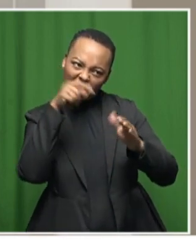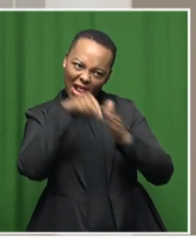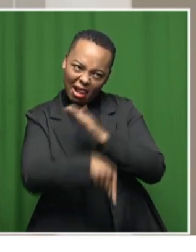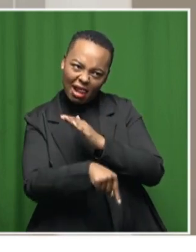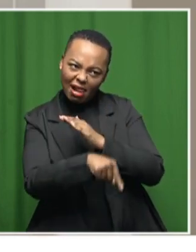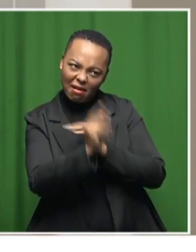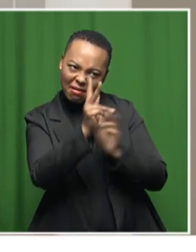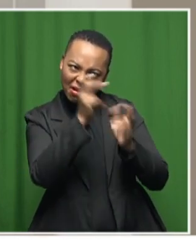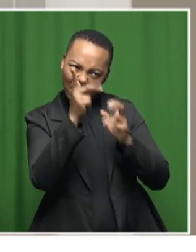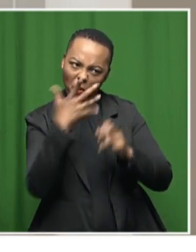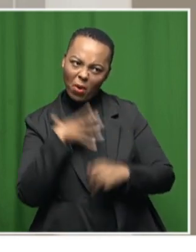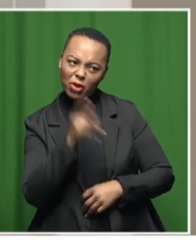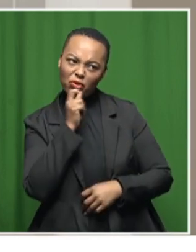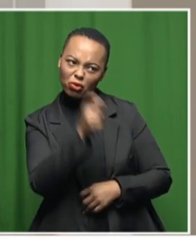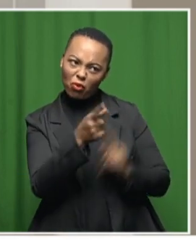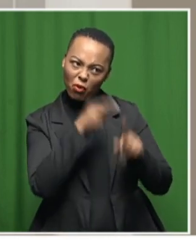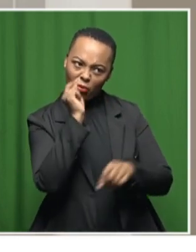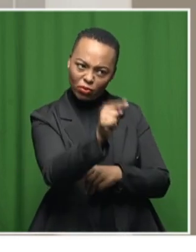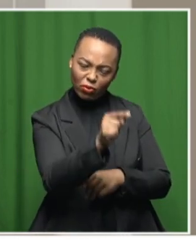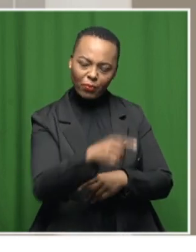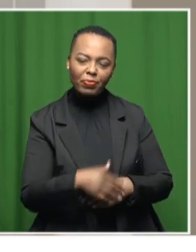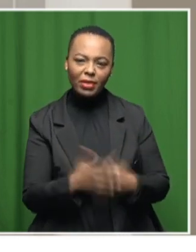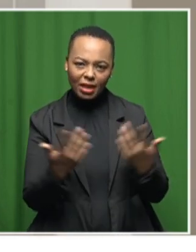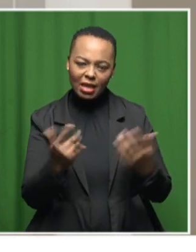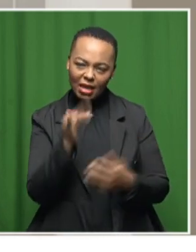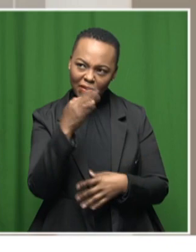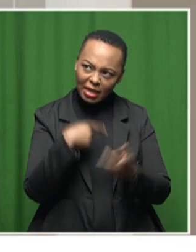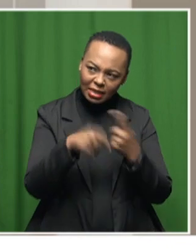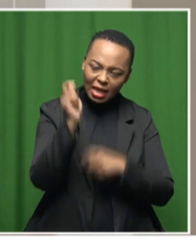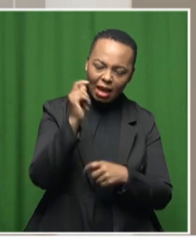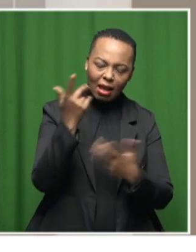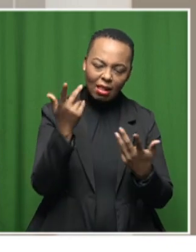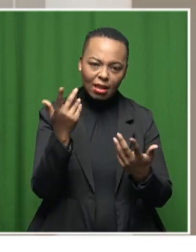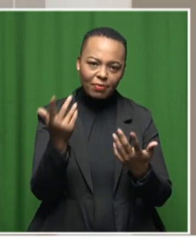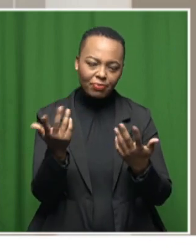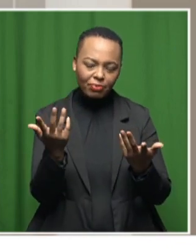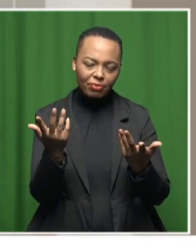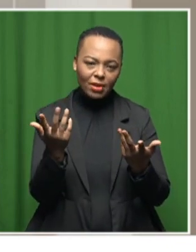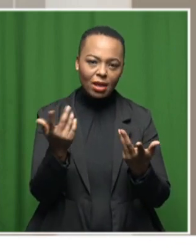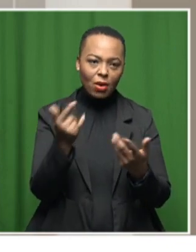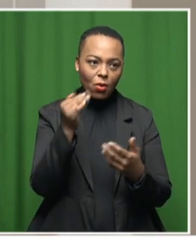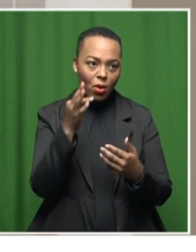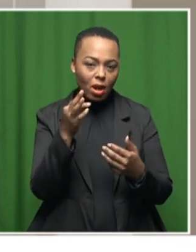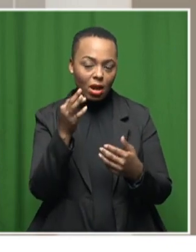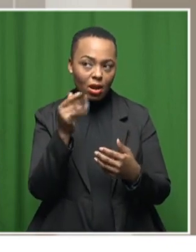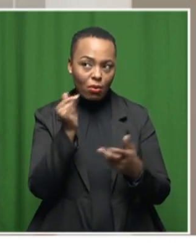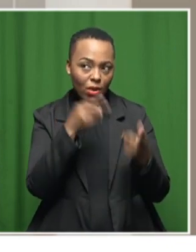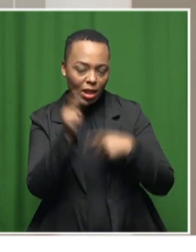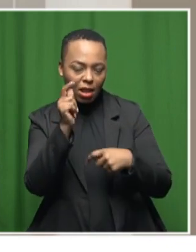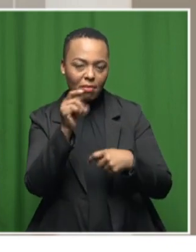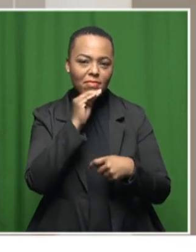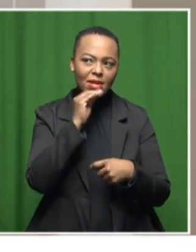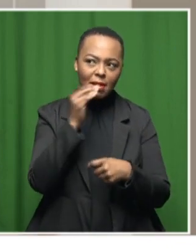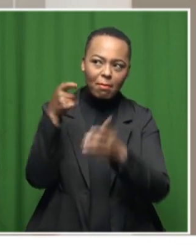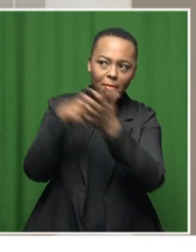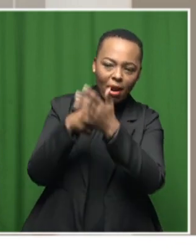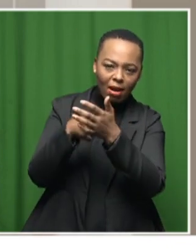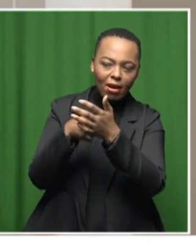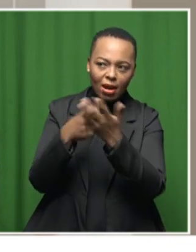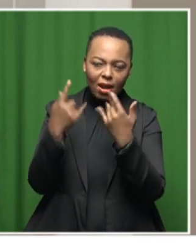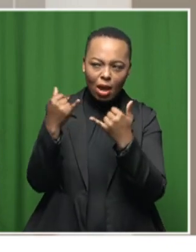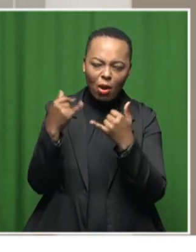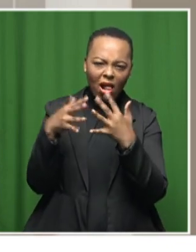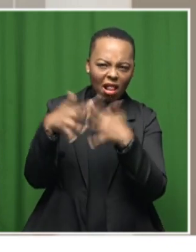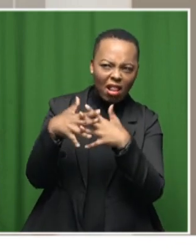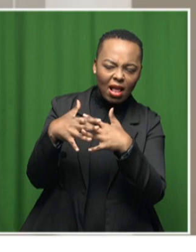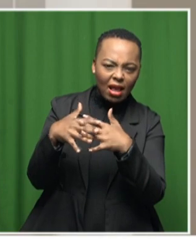to the real truth. Even when we sell in sales, when we start expressing to the buyers, and the buyers are shifting us